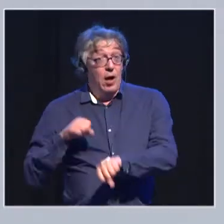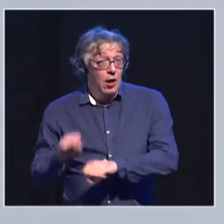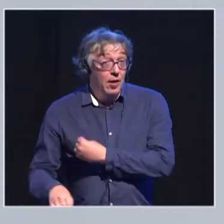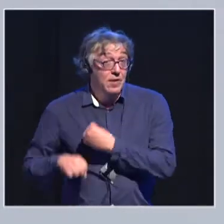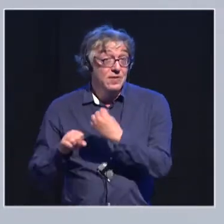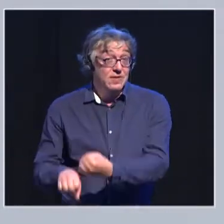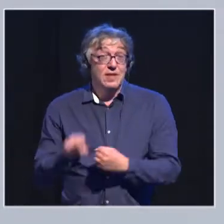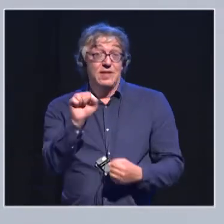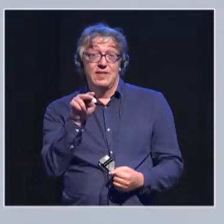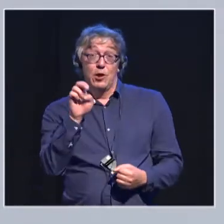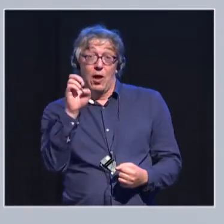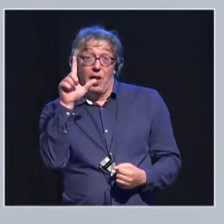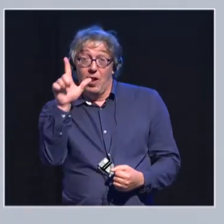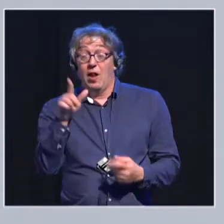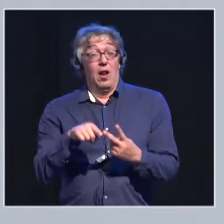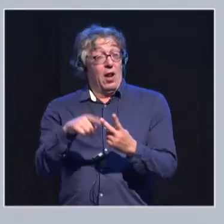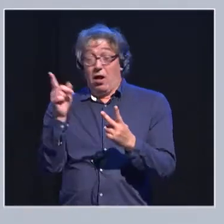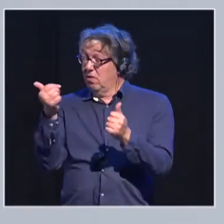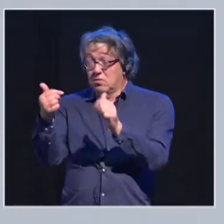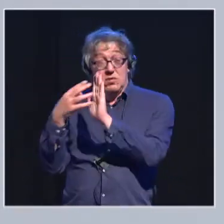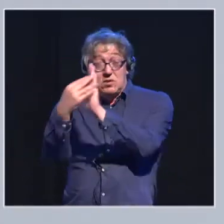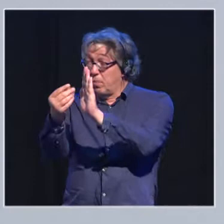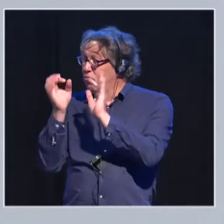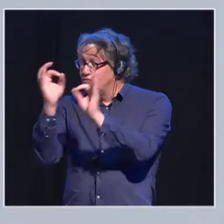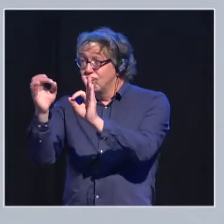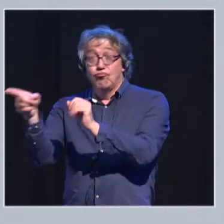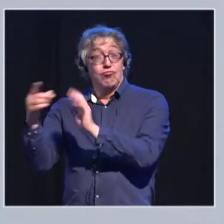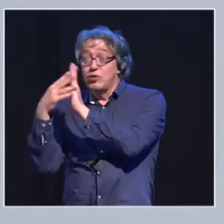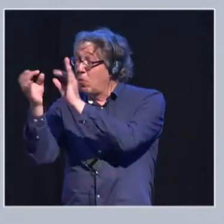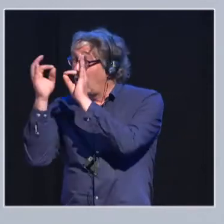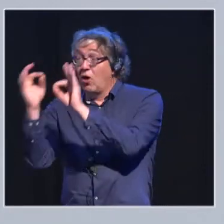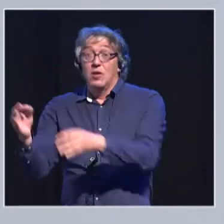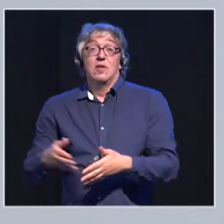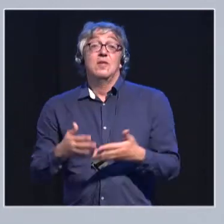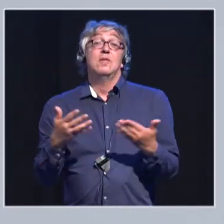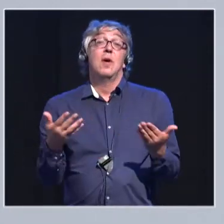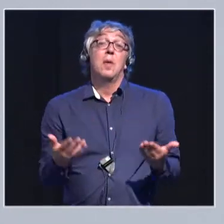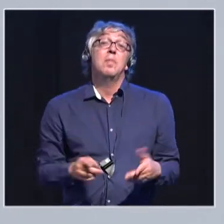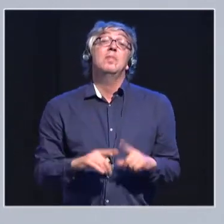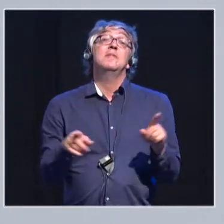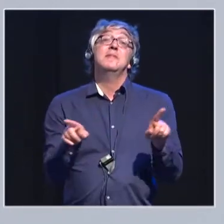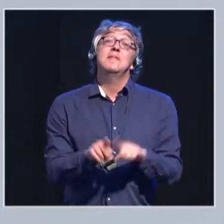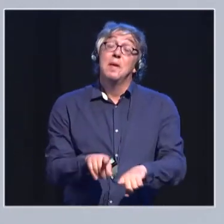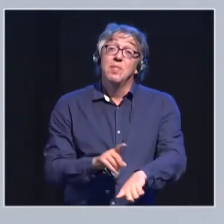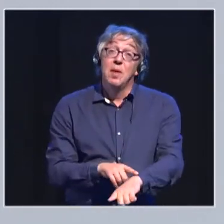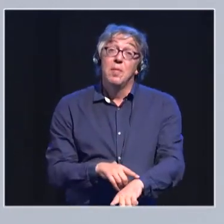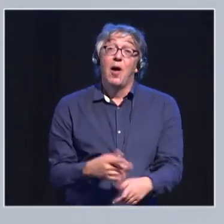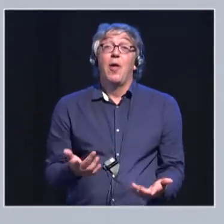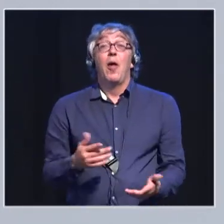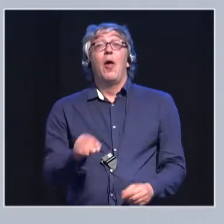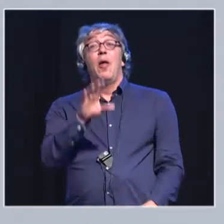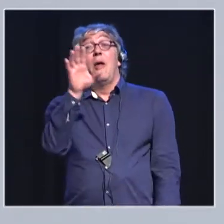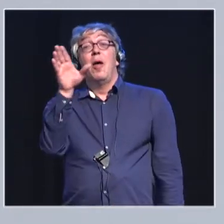it really depends where you are and which sector you're talking about. That said, Africa, yes, is not